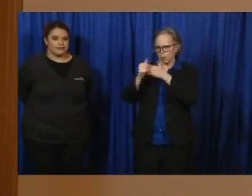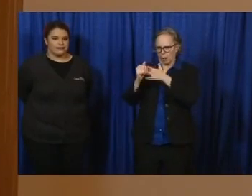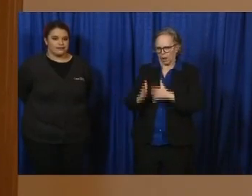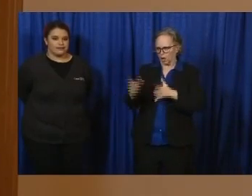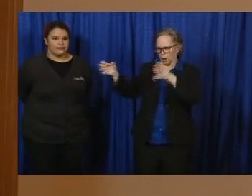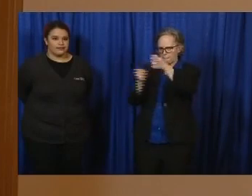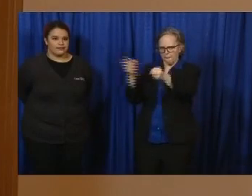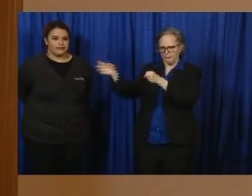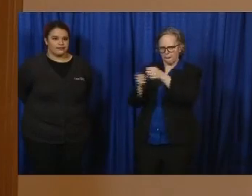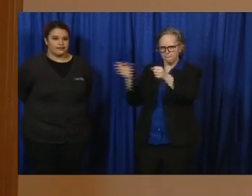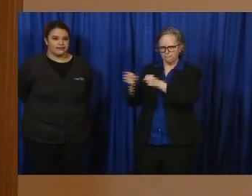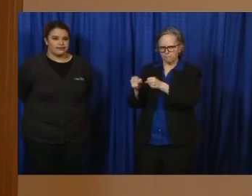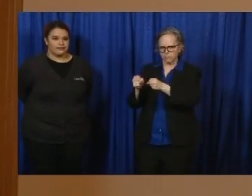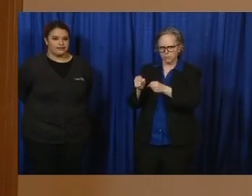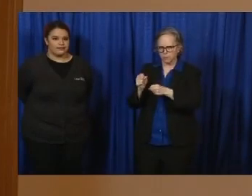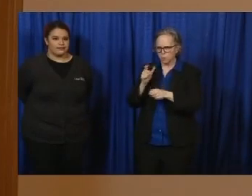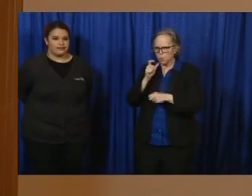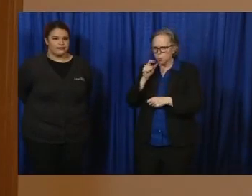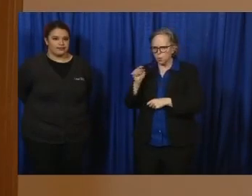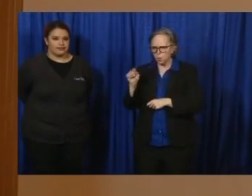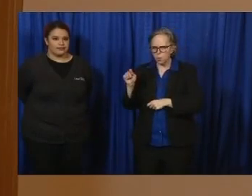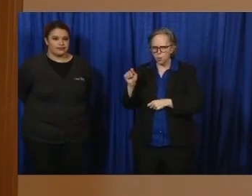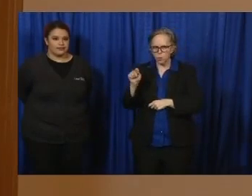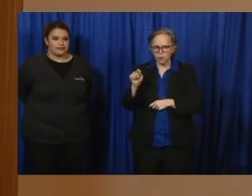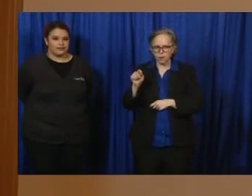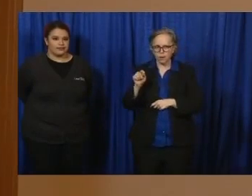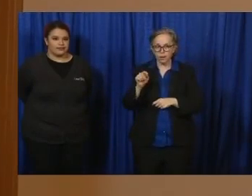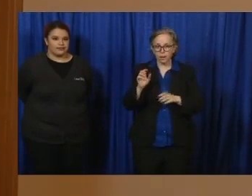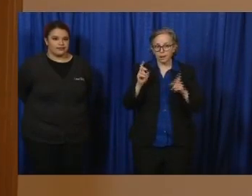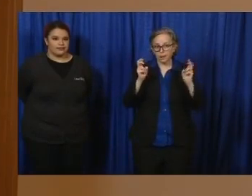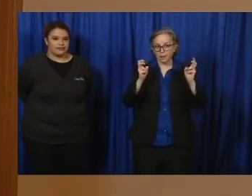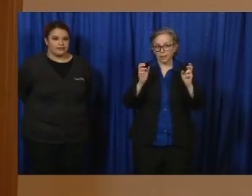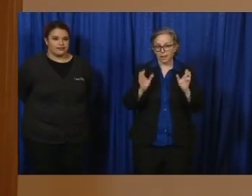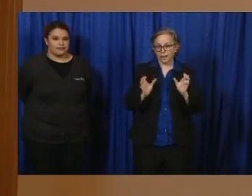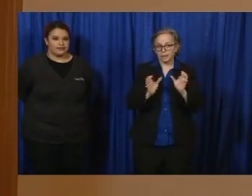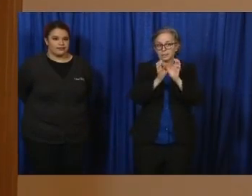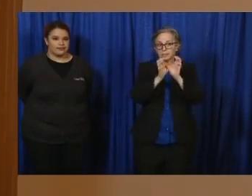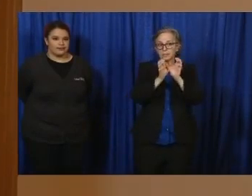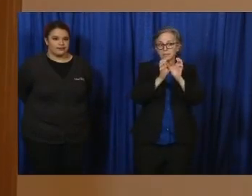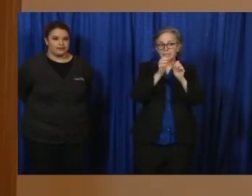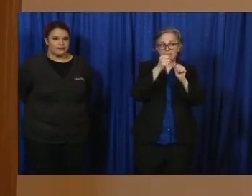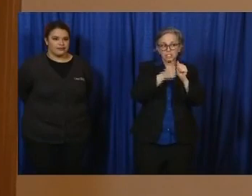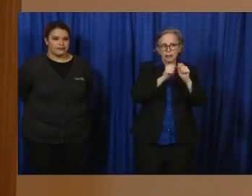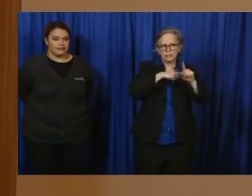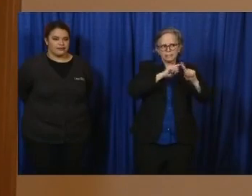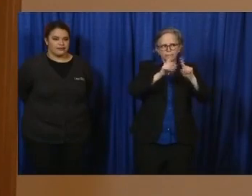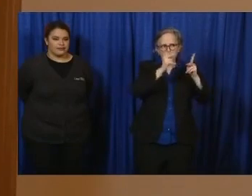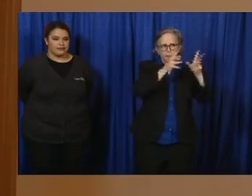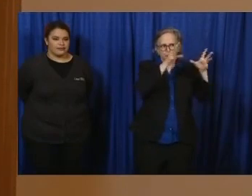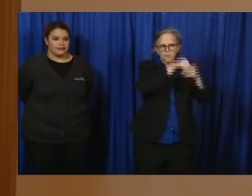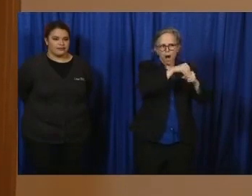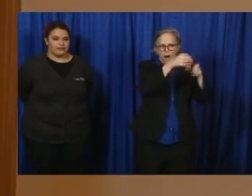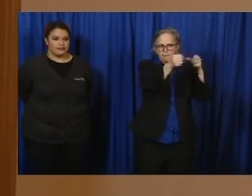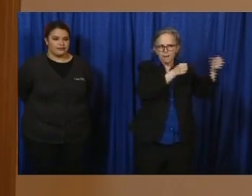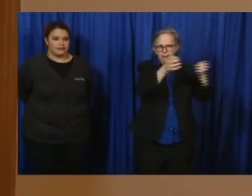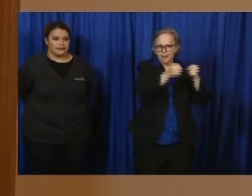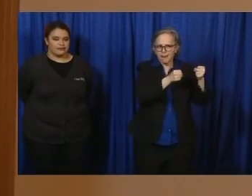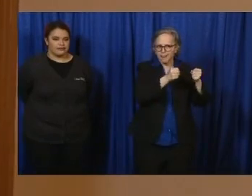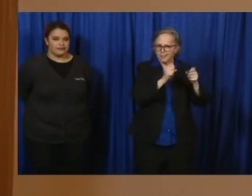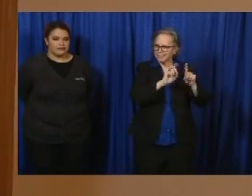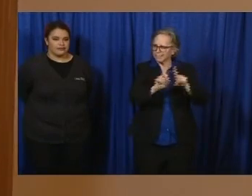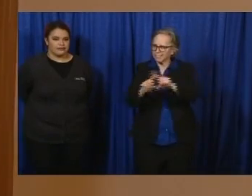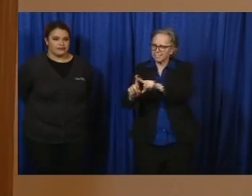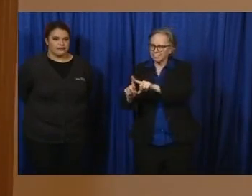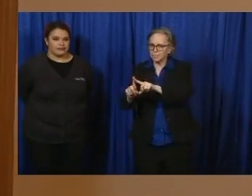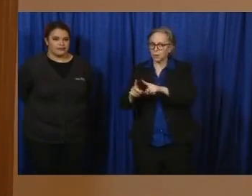a different answer to that question. So when we talk about that planning that's already existed, that means that you have identified all the people you